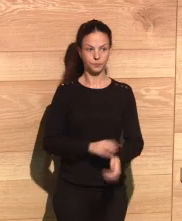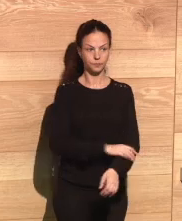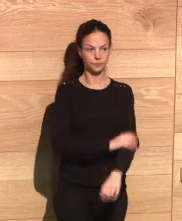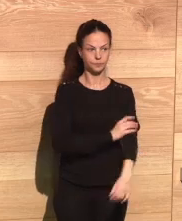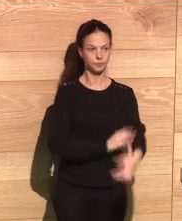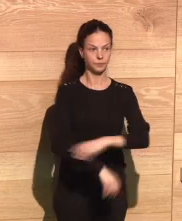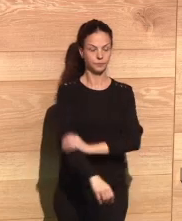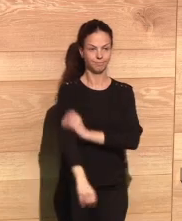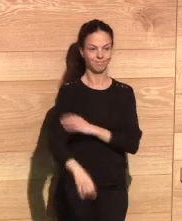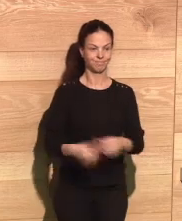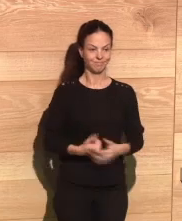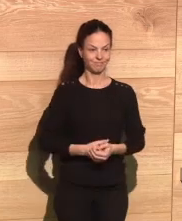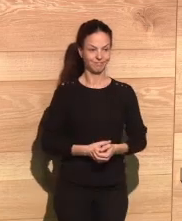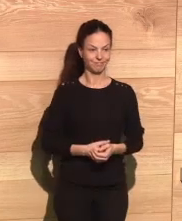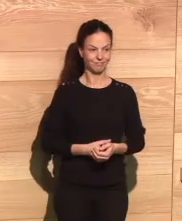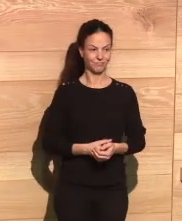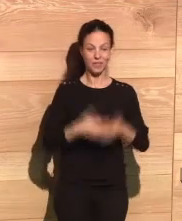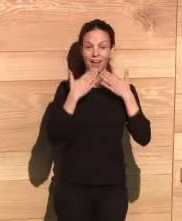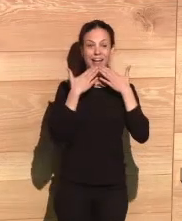Thank you.